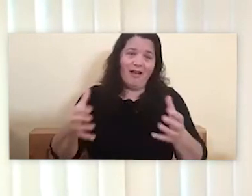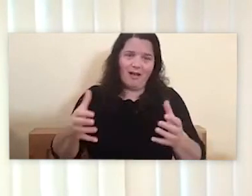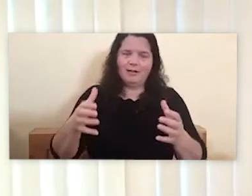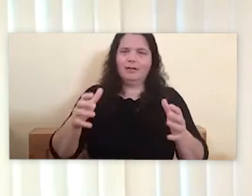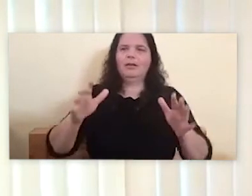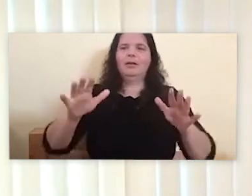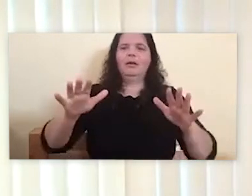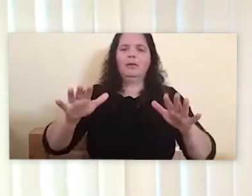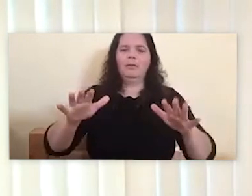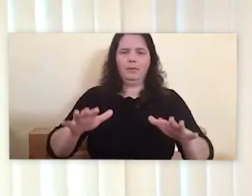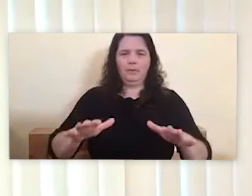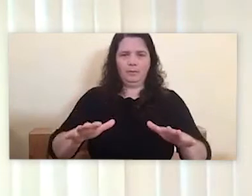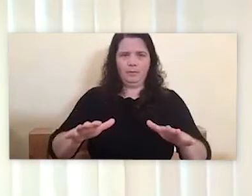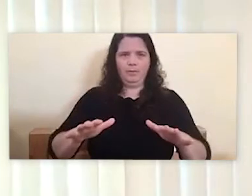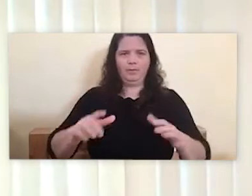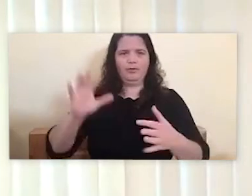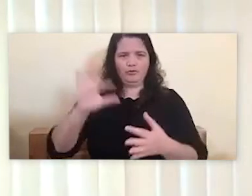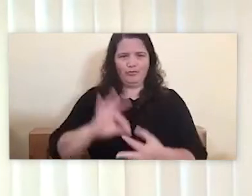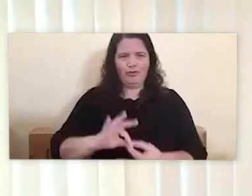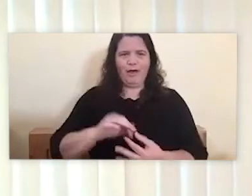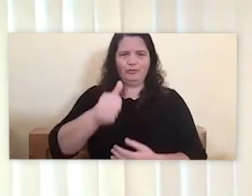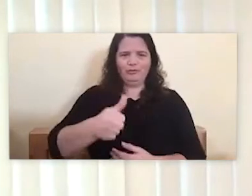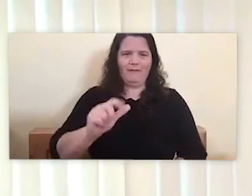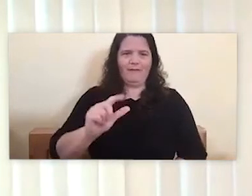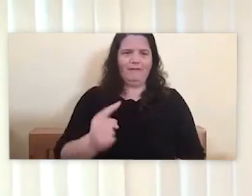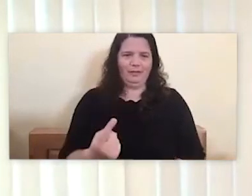suggests for us as a first step.